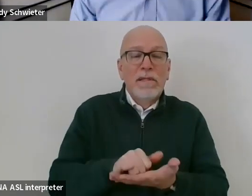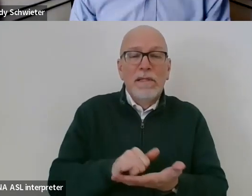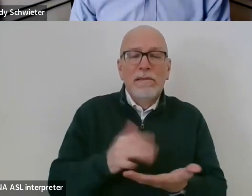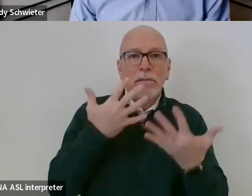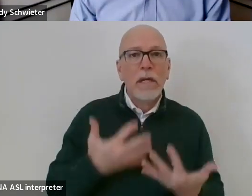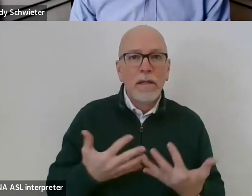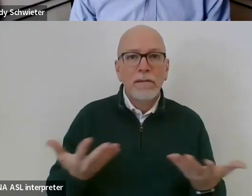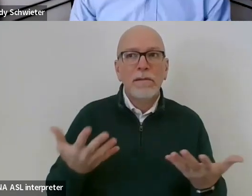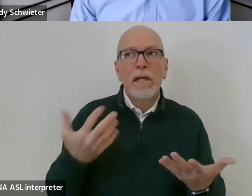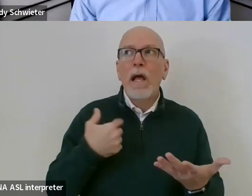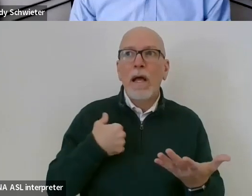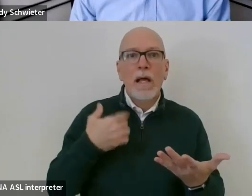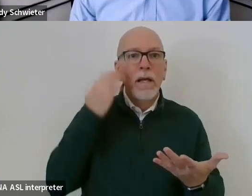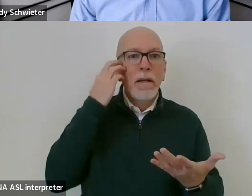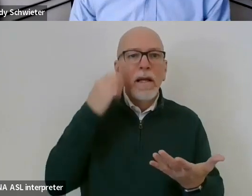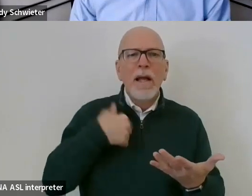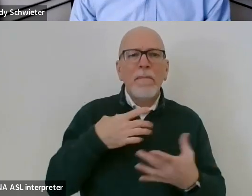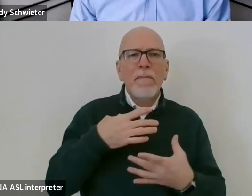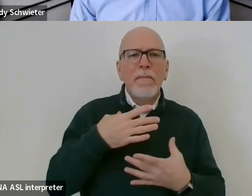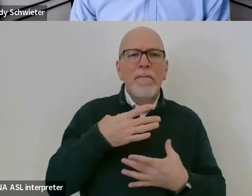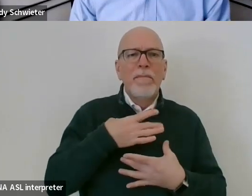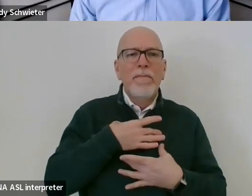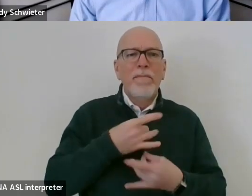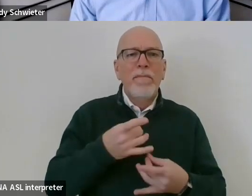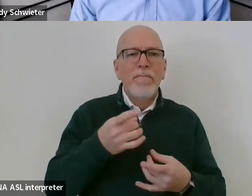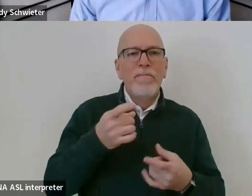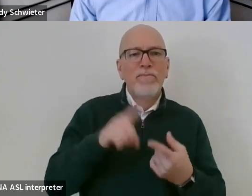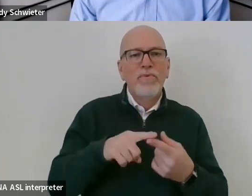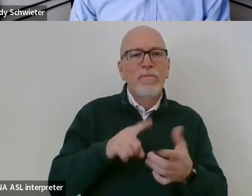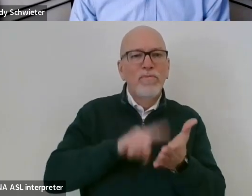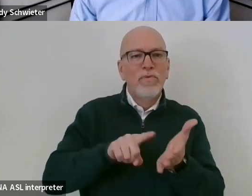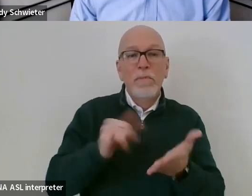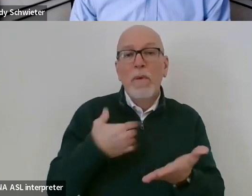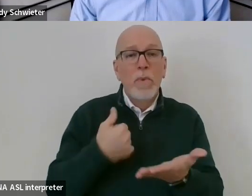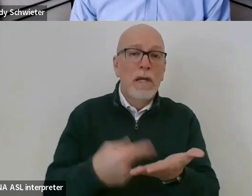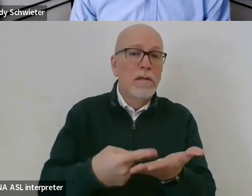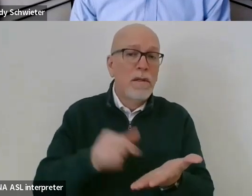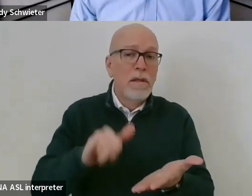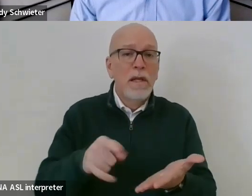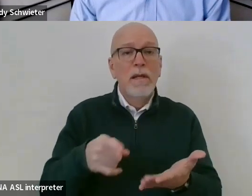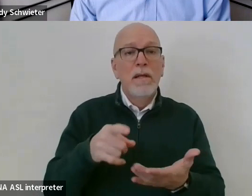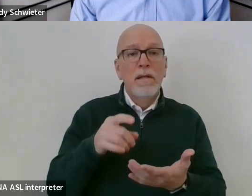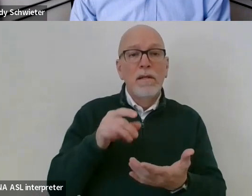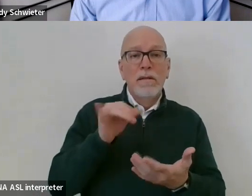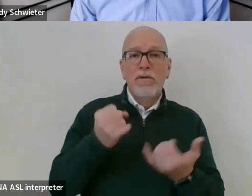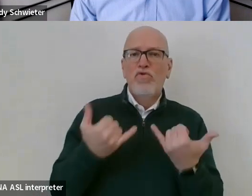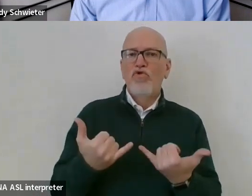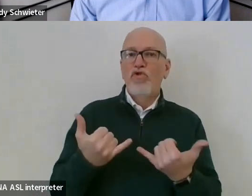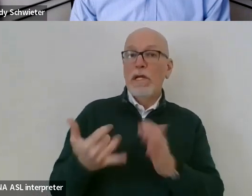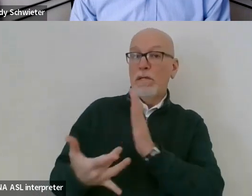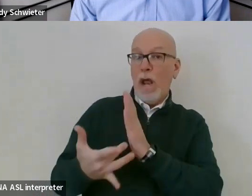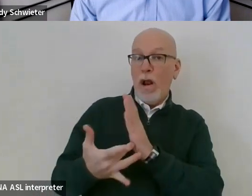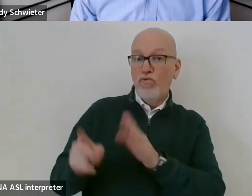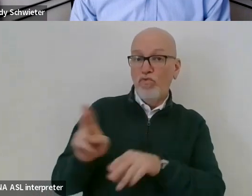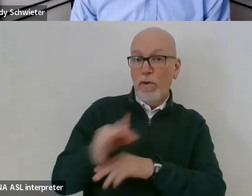affairs. An interesting topic that perhaps you want to discuss a little bit is the current state of technology and the use